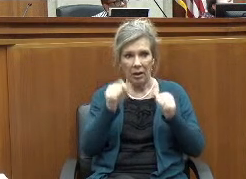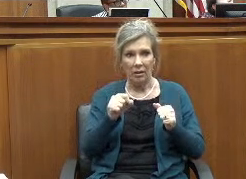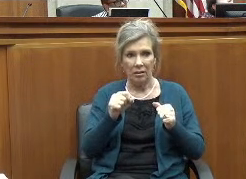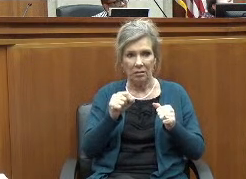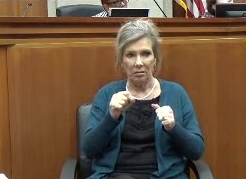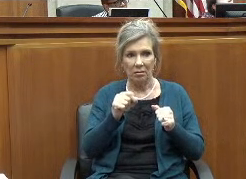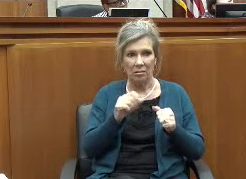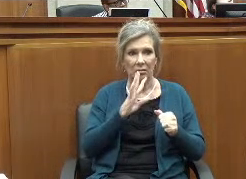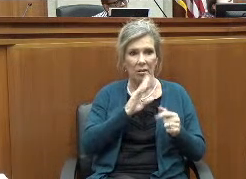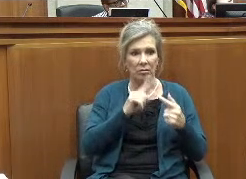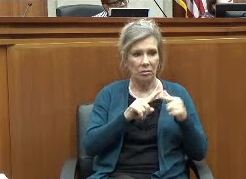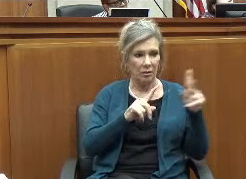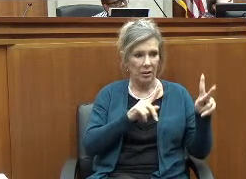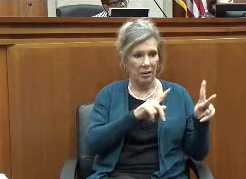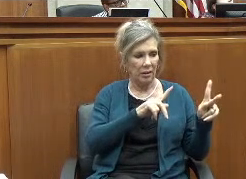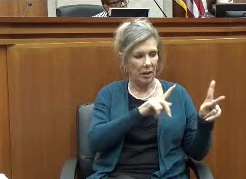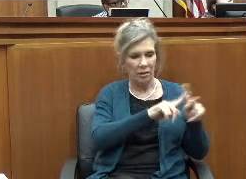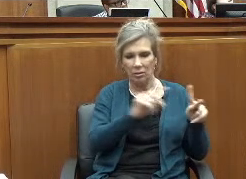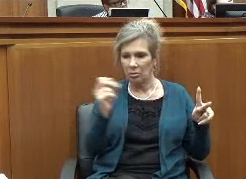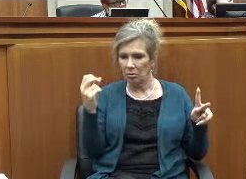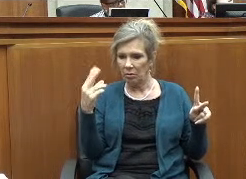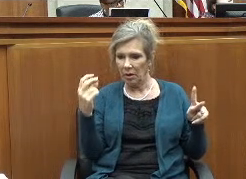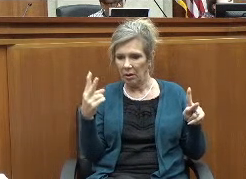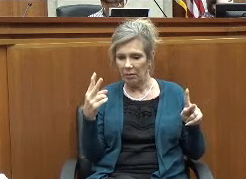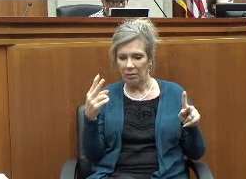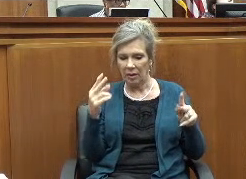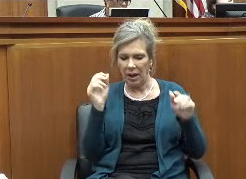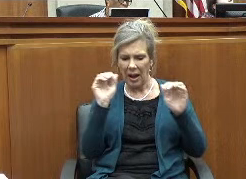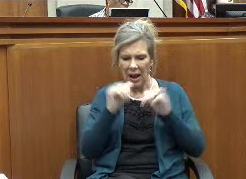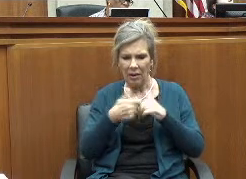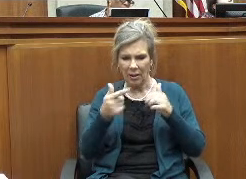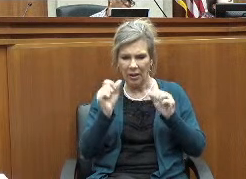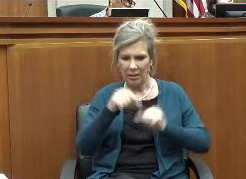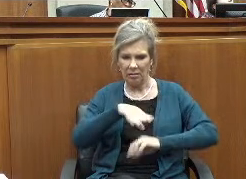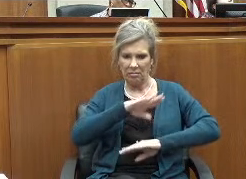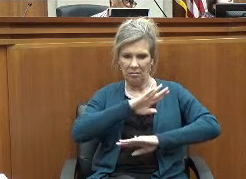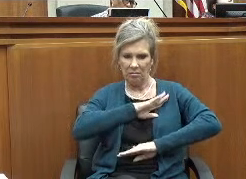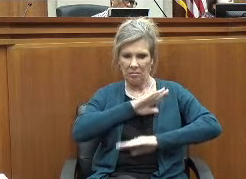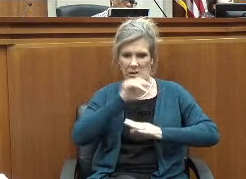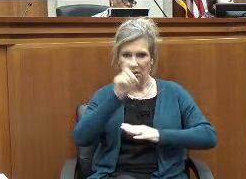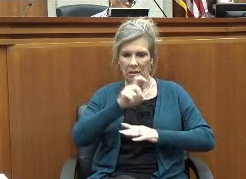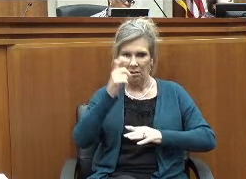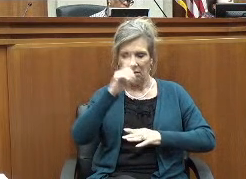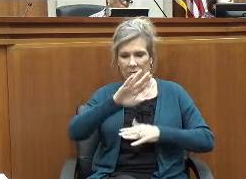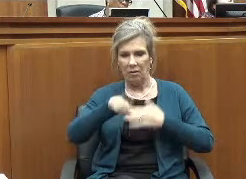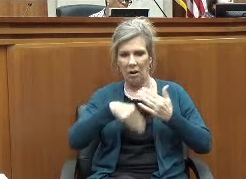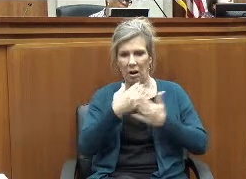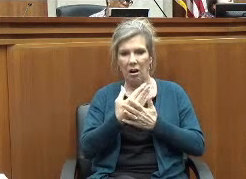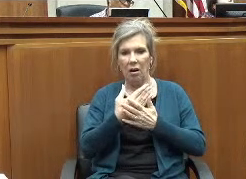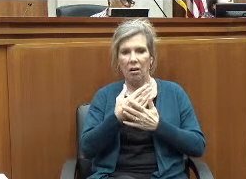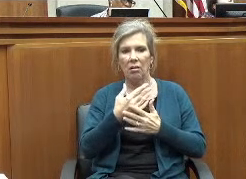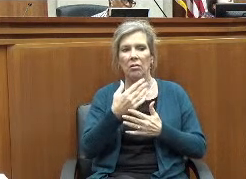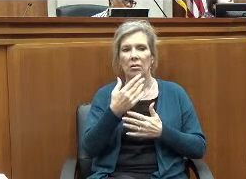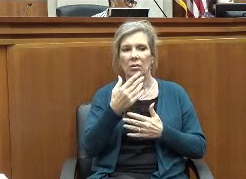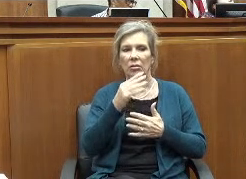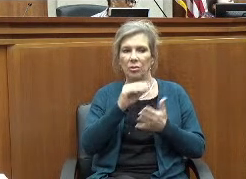they meet the needs of all special education students? You don't do it at certain locations. And what I mean by that, you